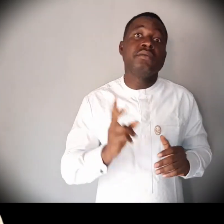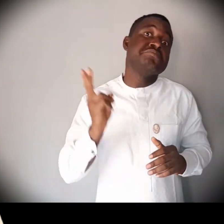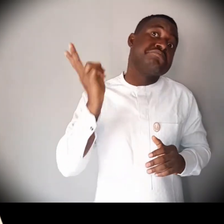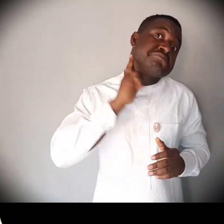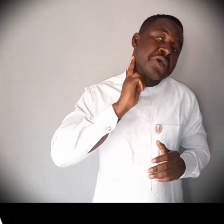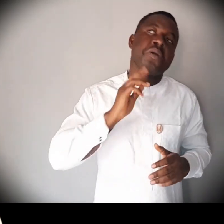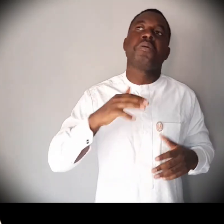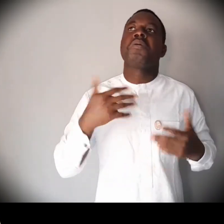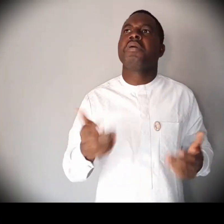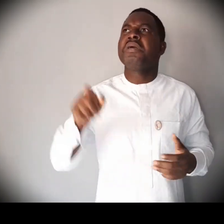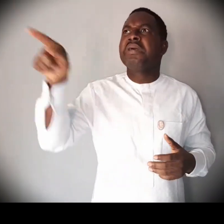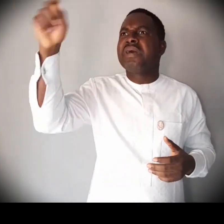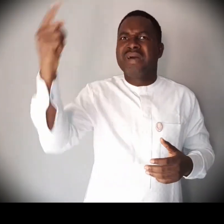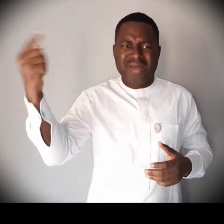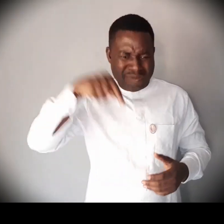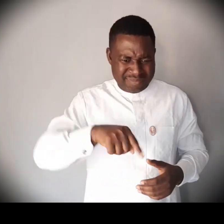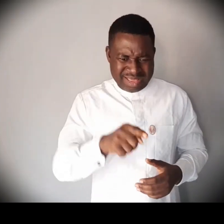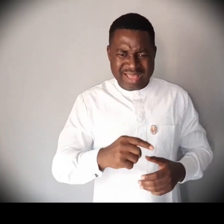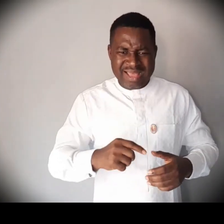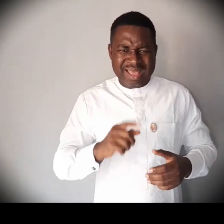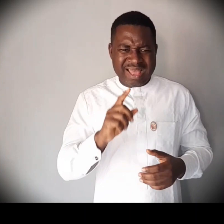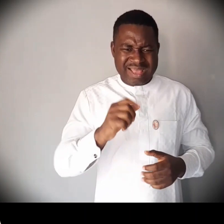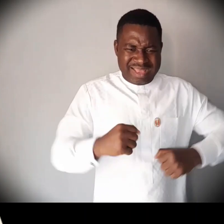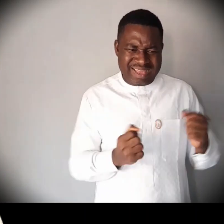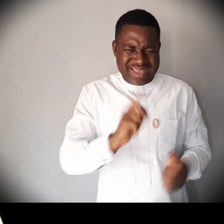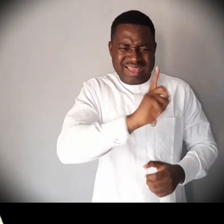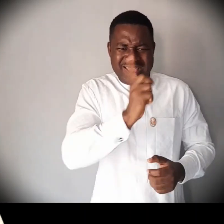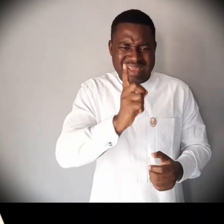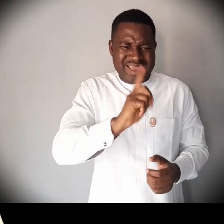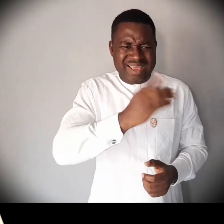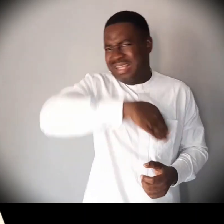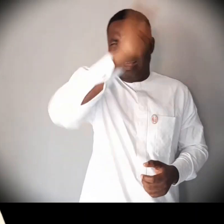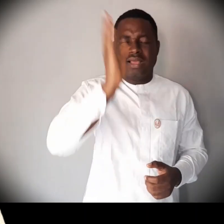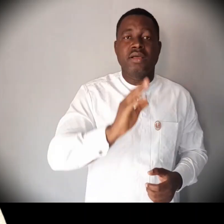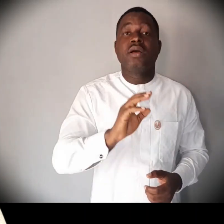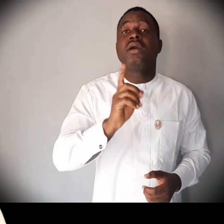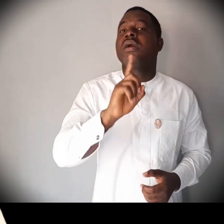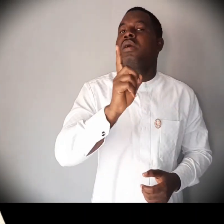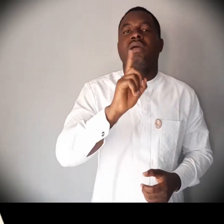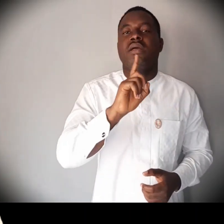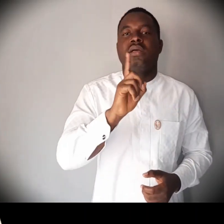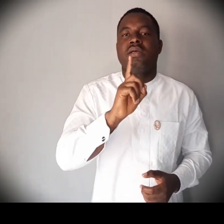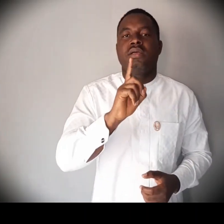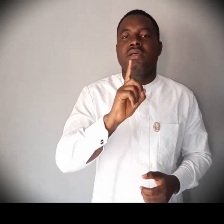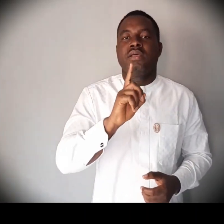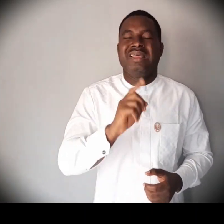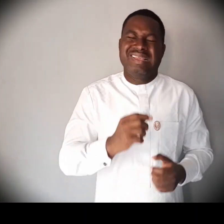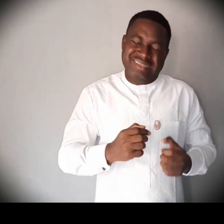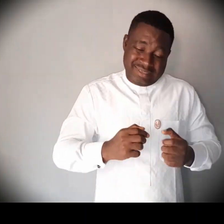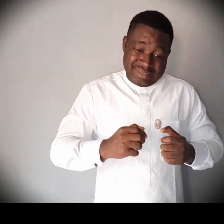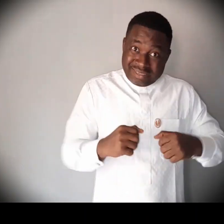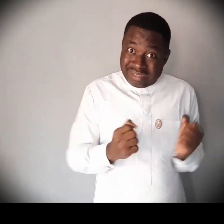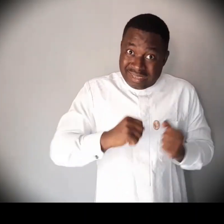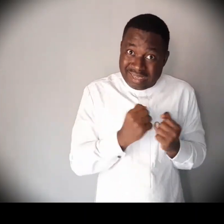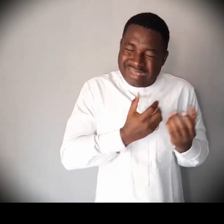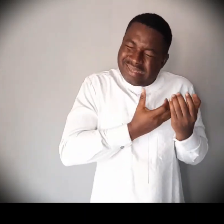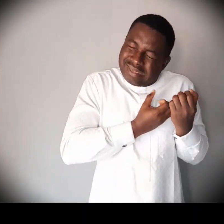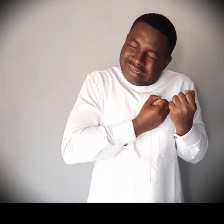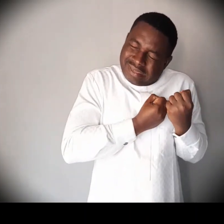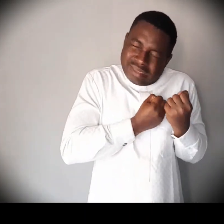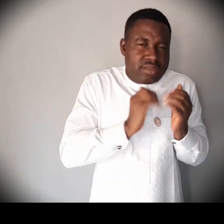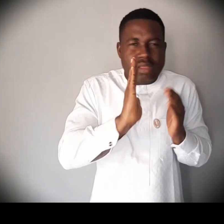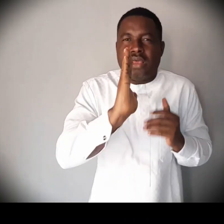spending a whole decade to launch a campaign for the promotion, revitalization, and